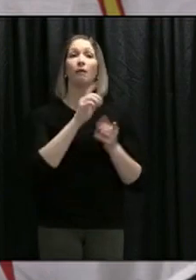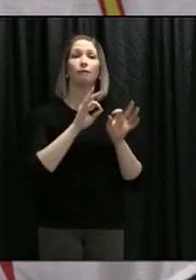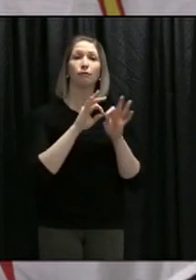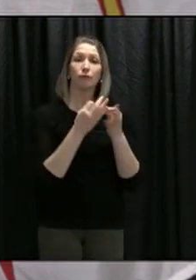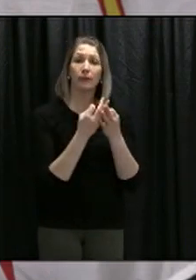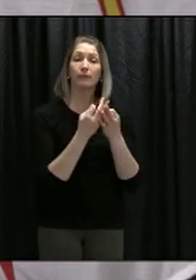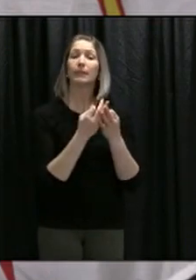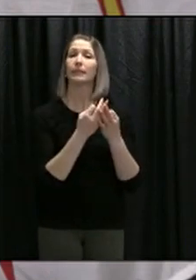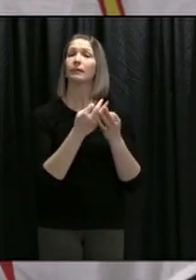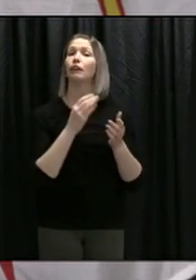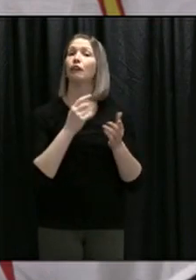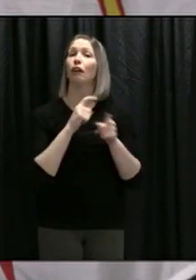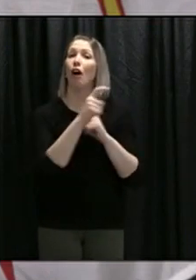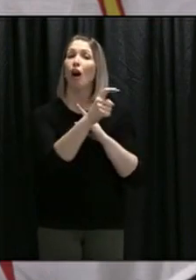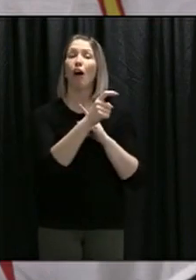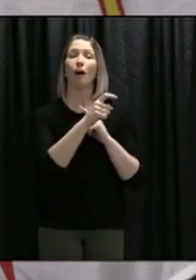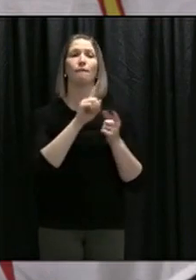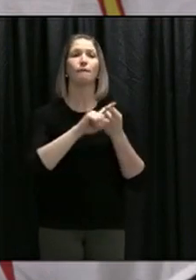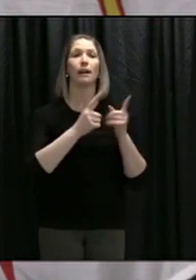Line,